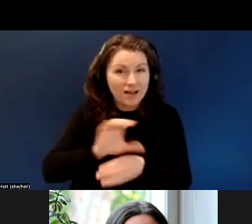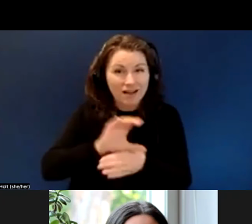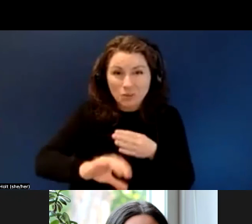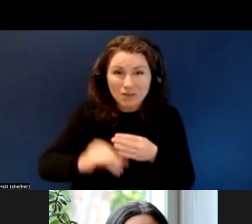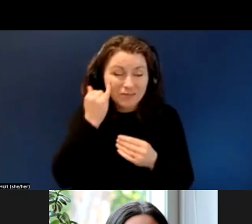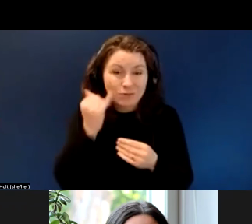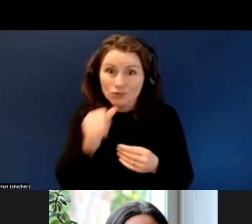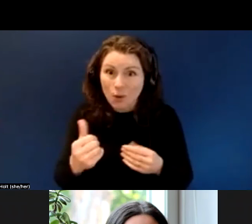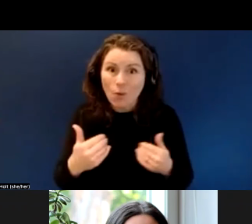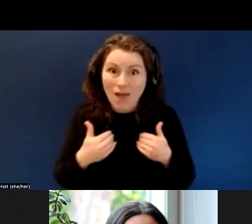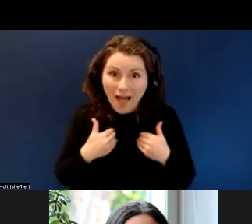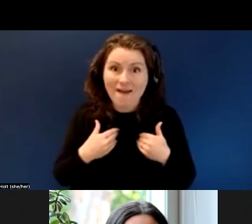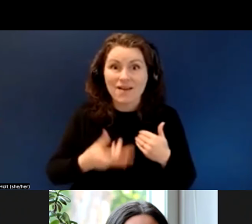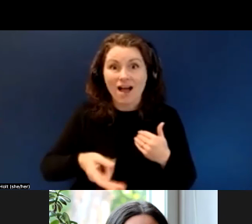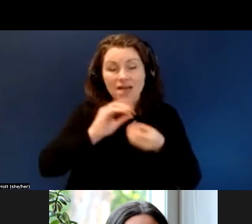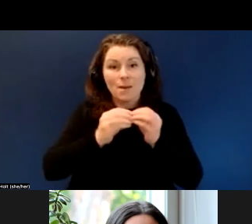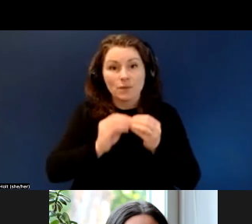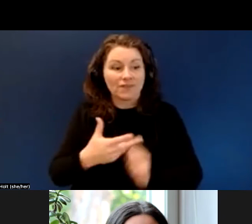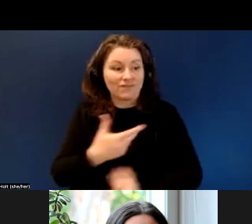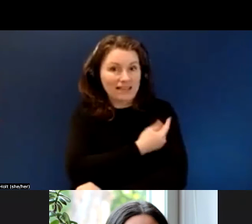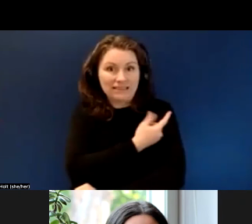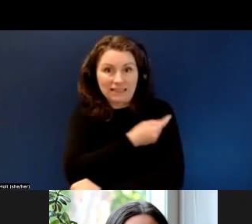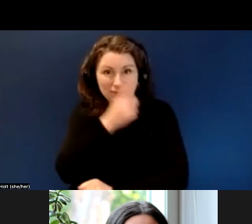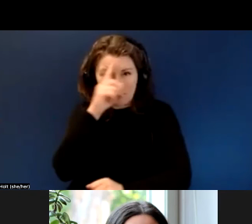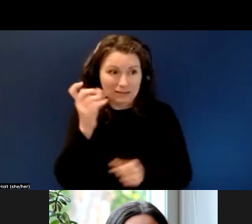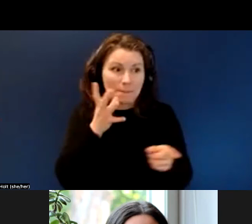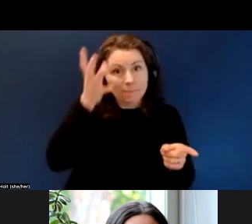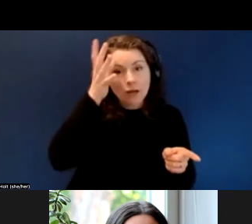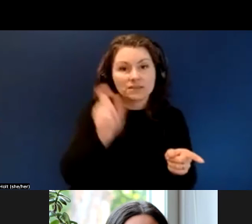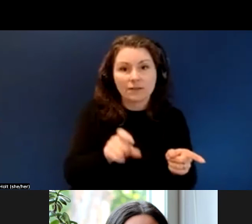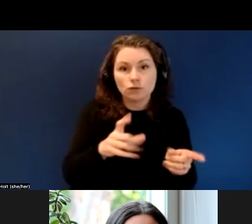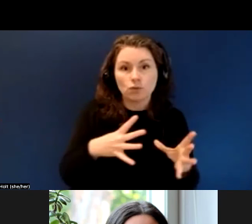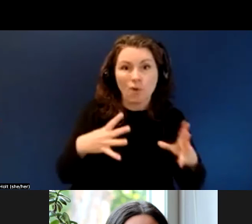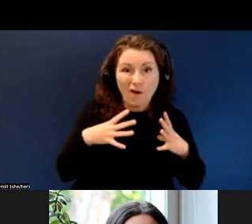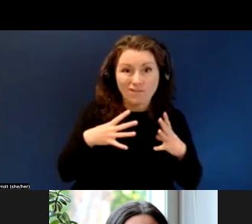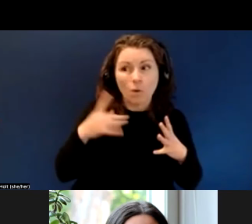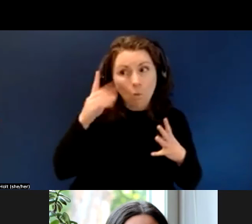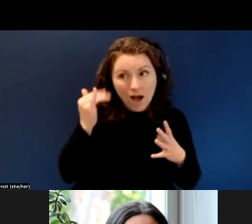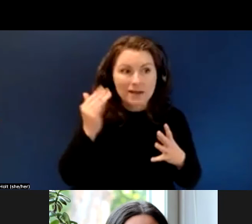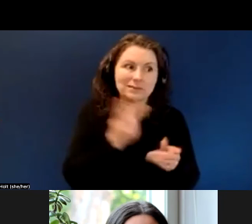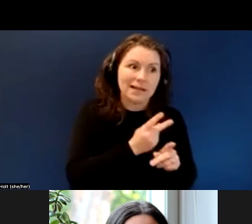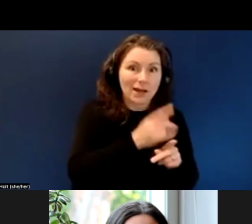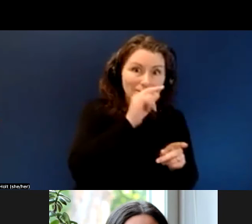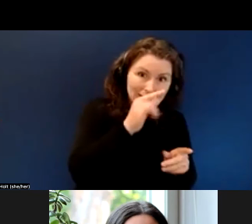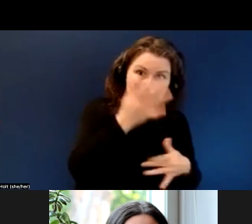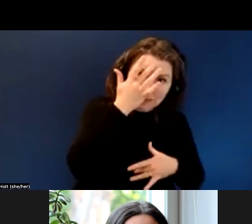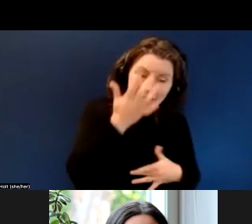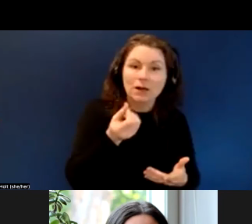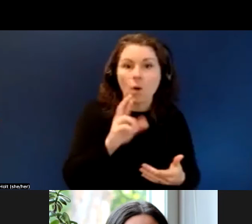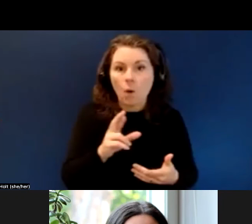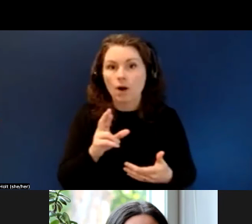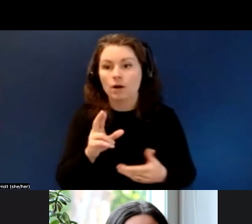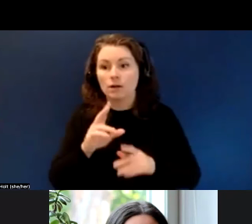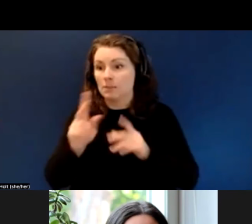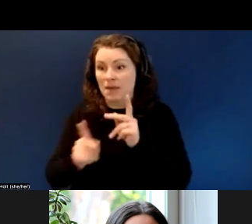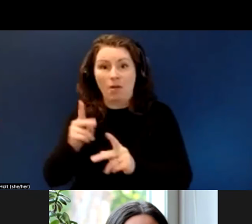not having higher vaccination rates on their workforce, whether because parents have to can't work because they're caring for their kids, or because their workforce